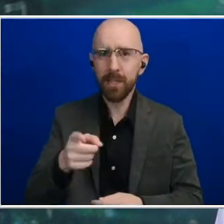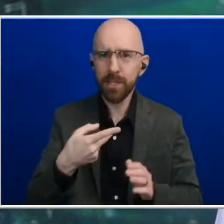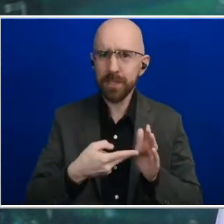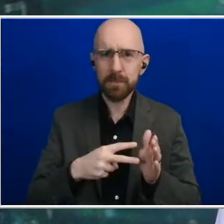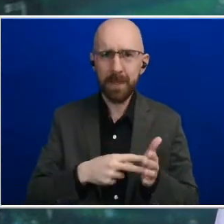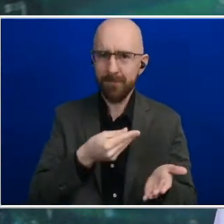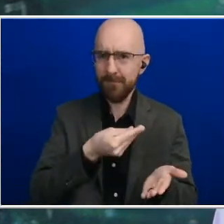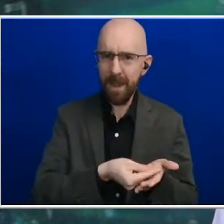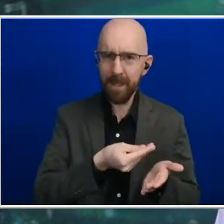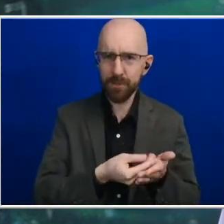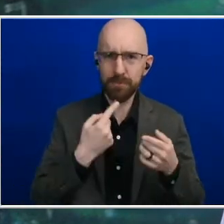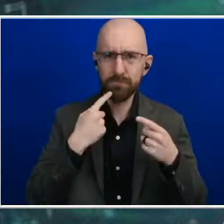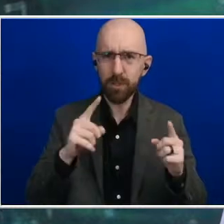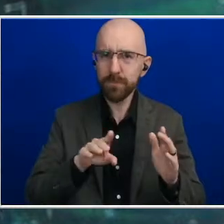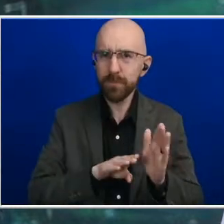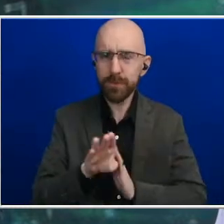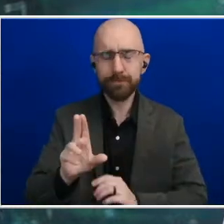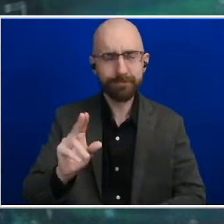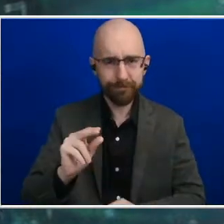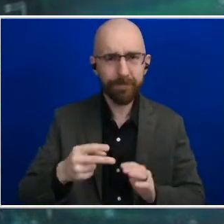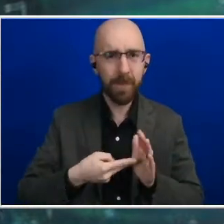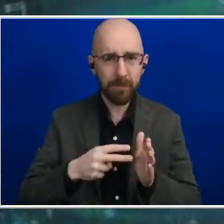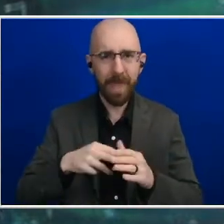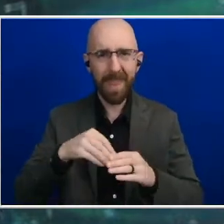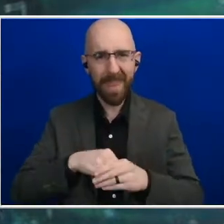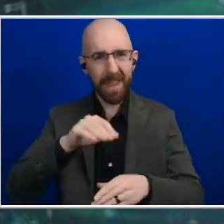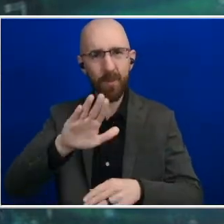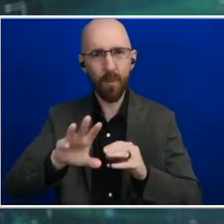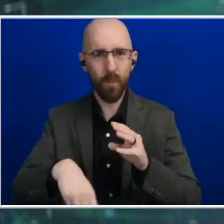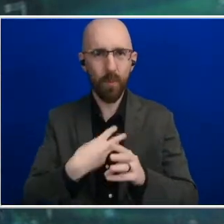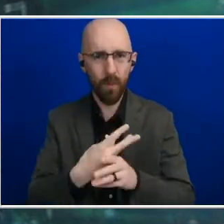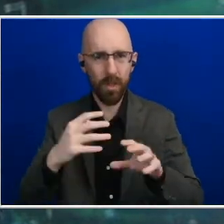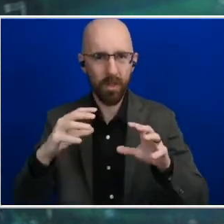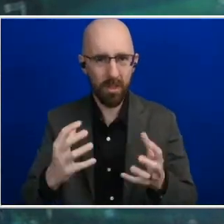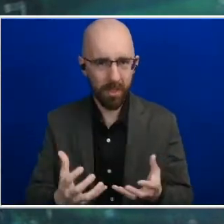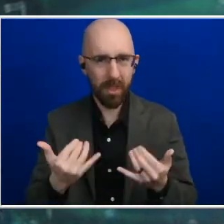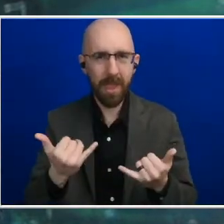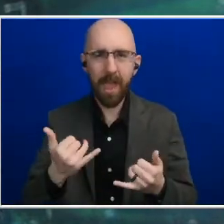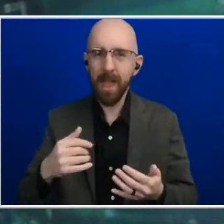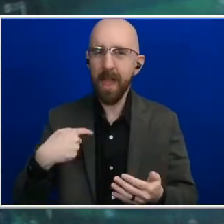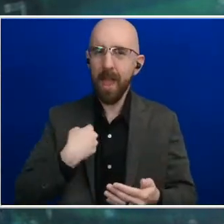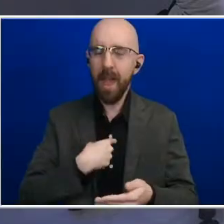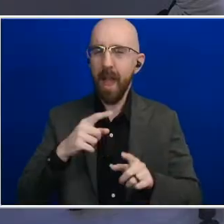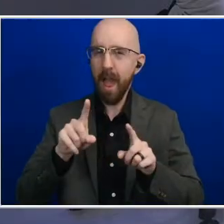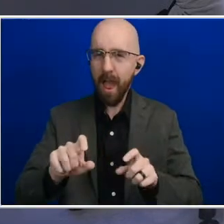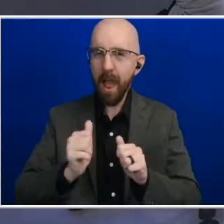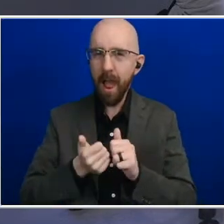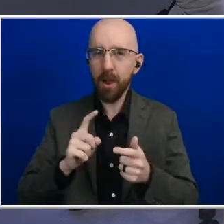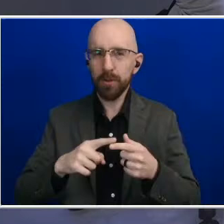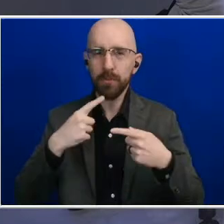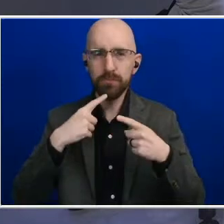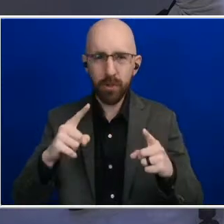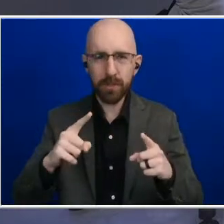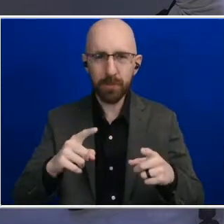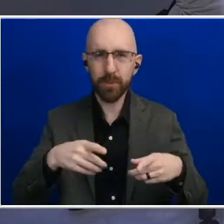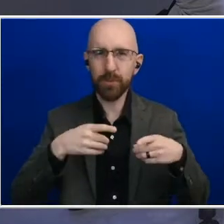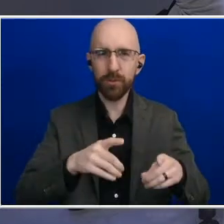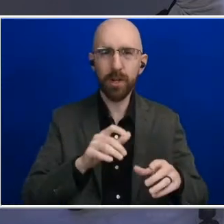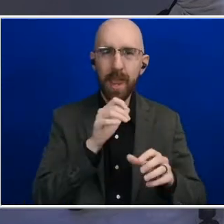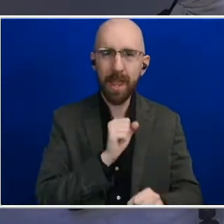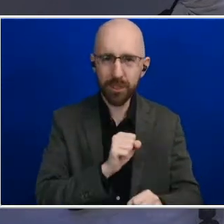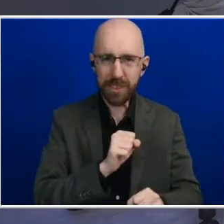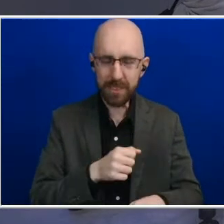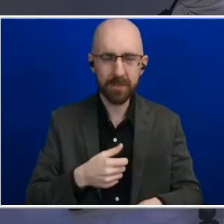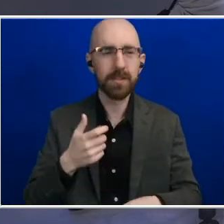He meant in your world. Today, we're asking how to prosper in the face of aging. And I'm talking with a couple of experts who can help